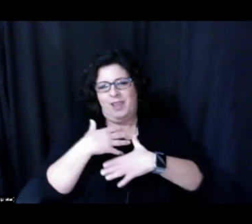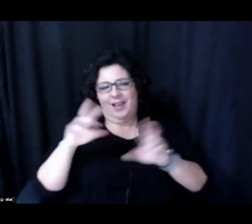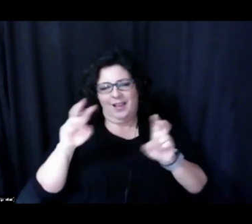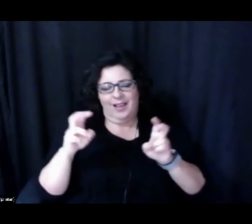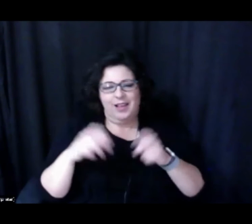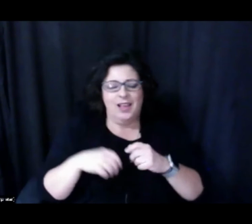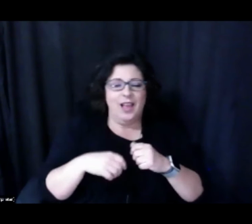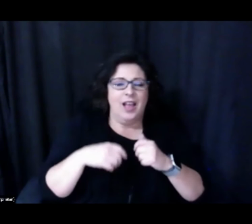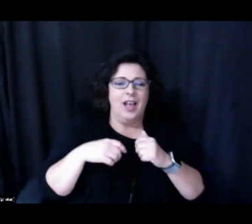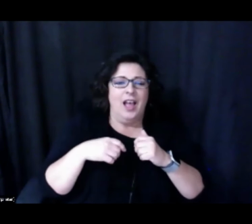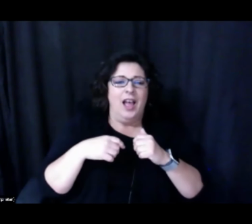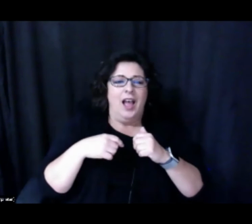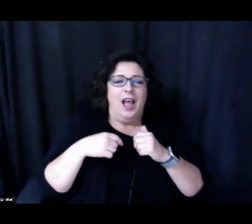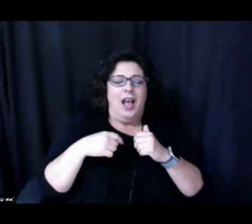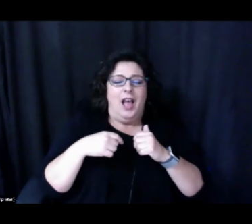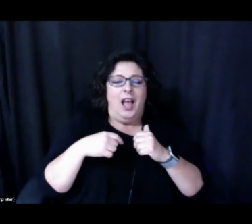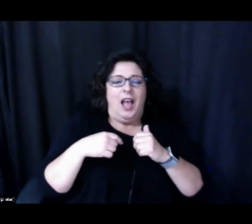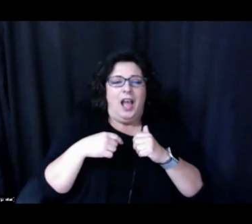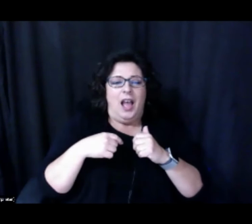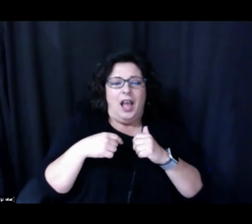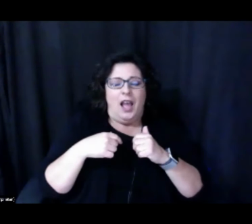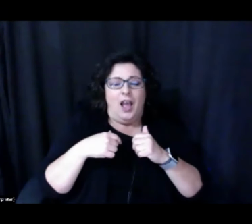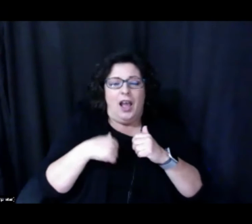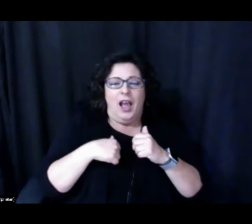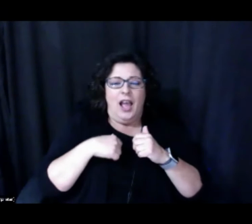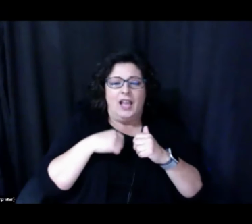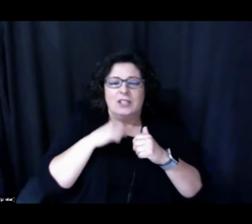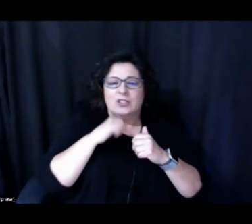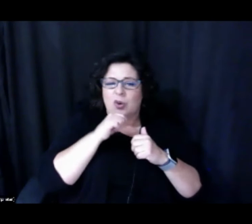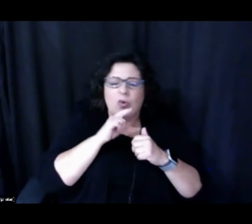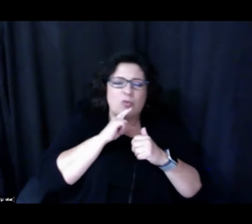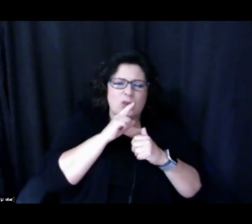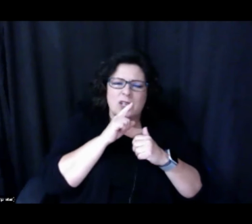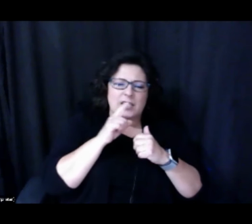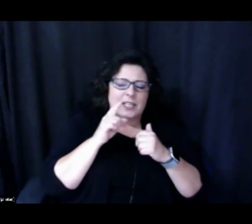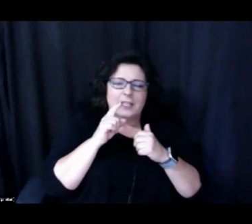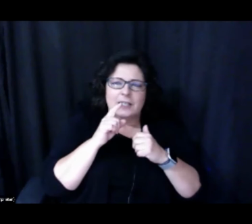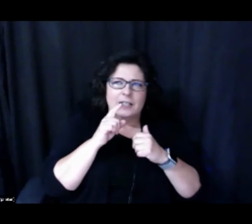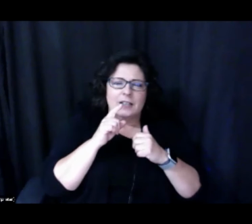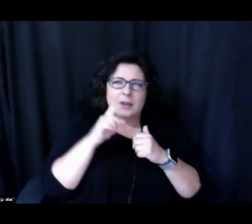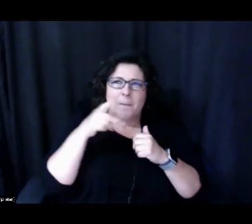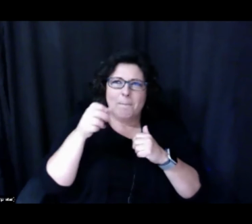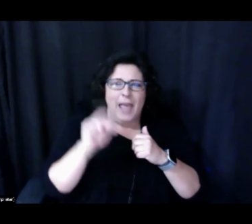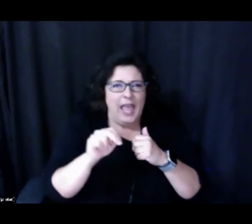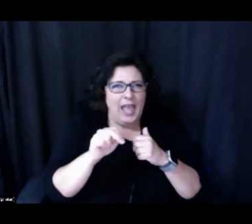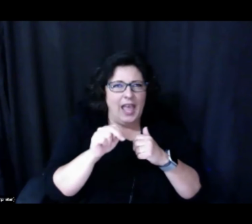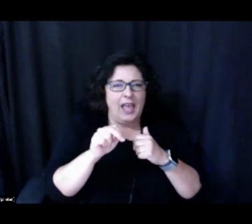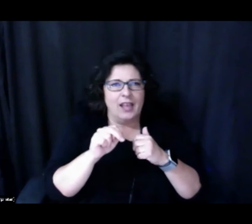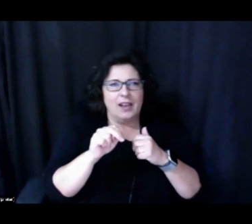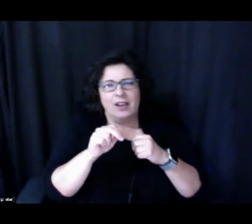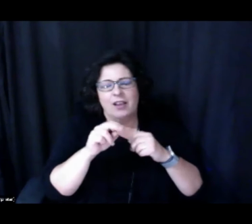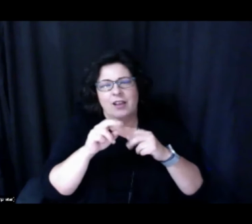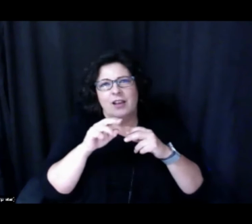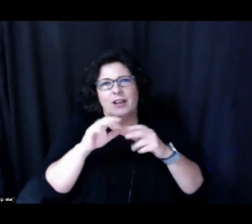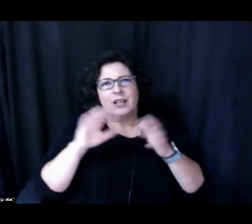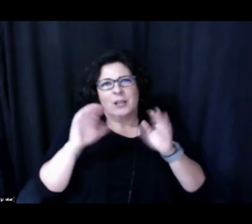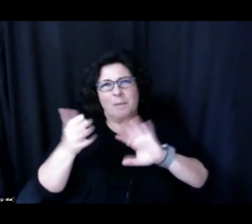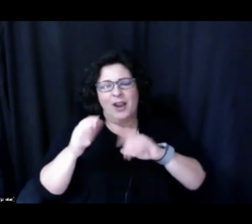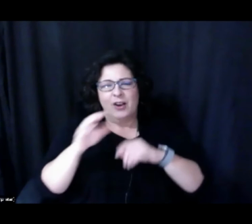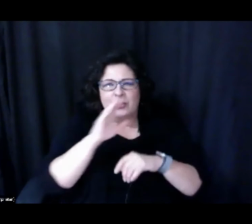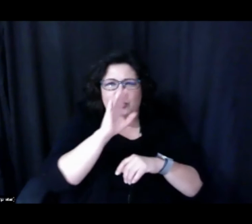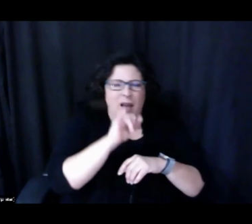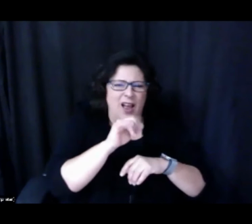And I don't really find the pan versus bi debate helpful